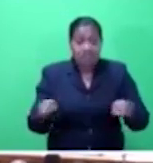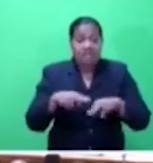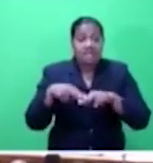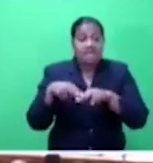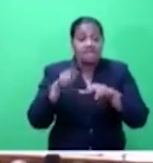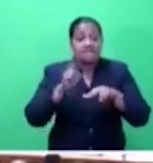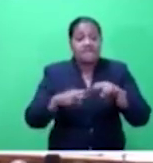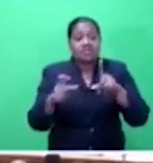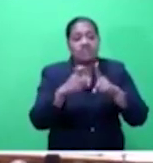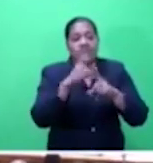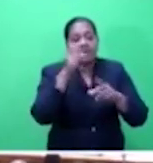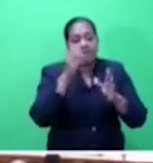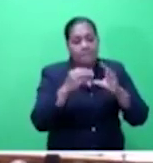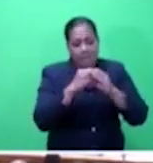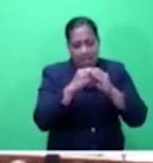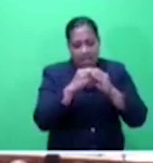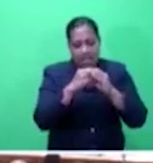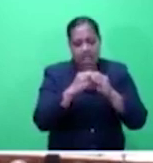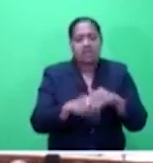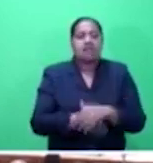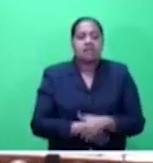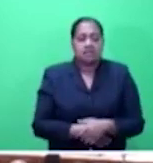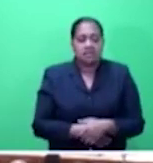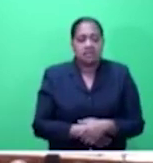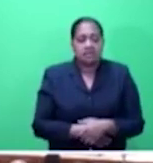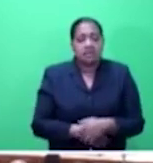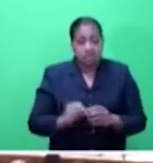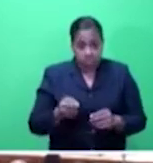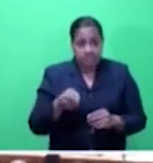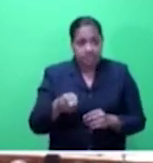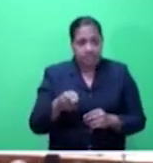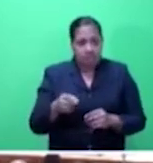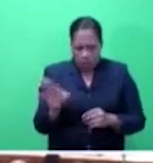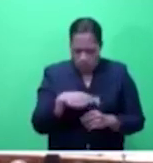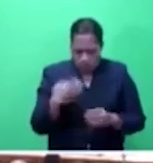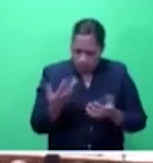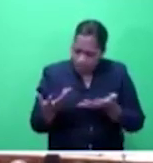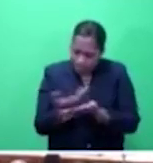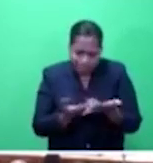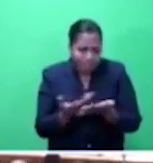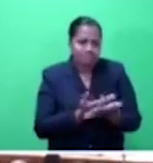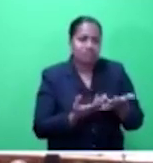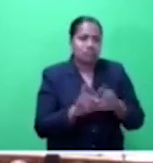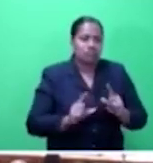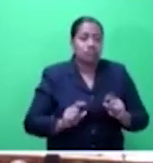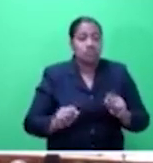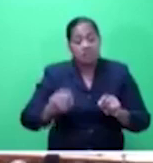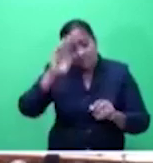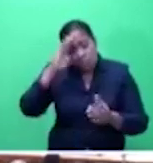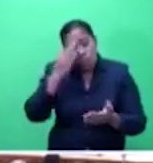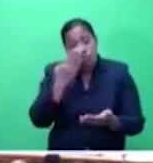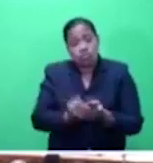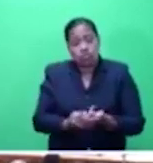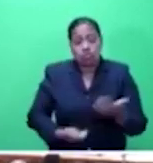fact, other banks have also shown an interest in propping up this initiative's capital base. For students repaying tertiary